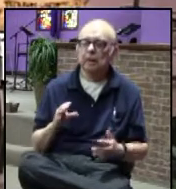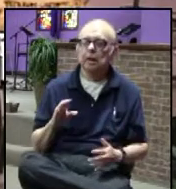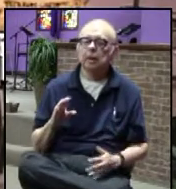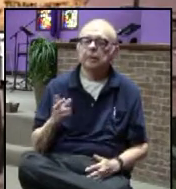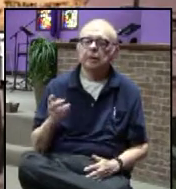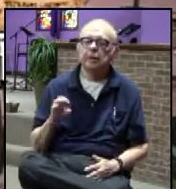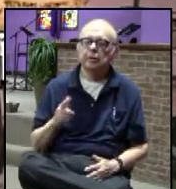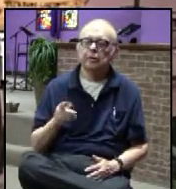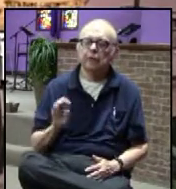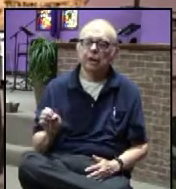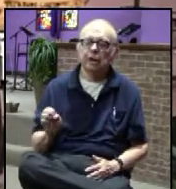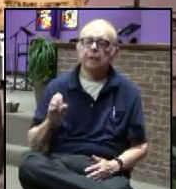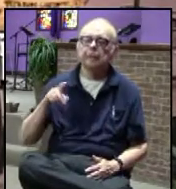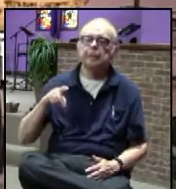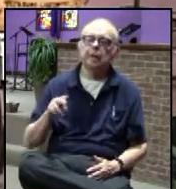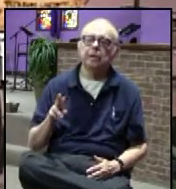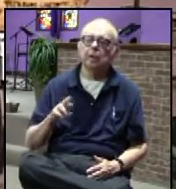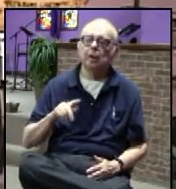purse